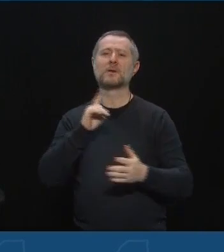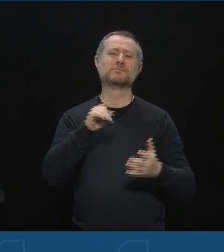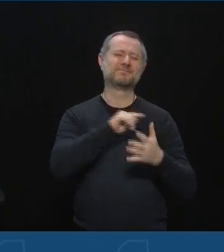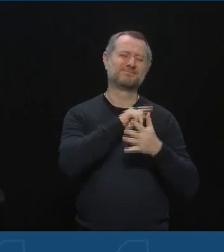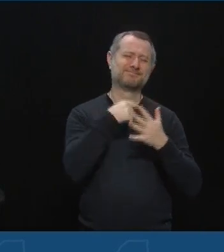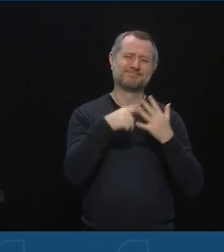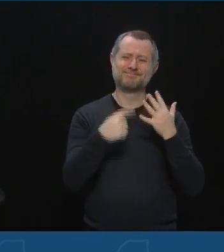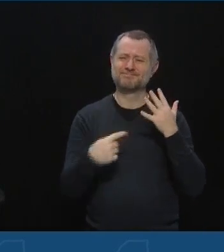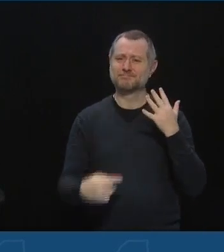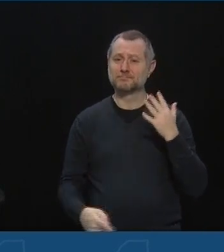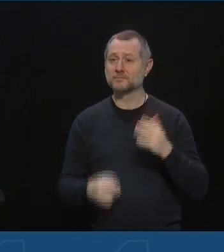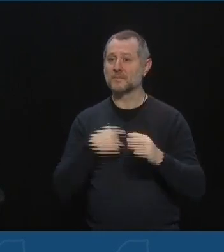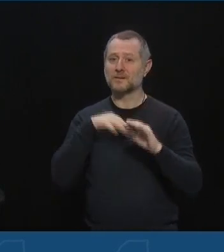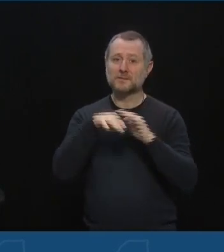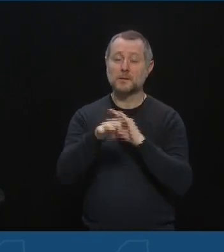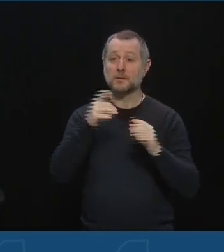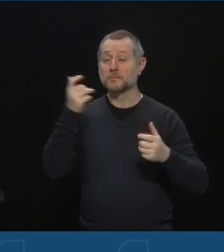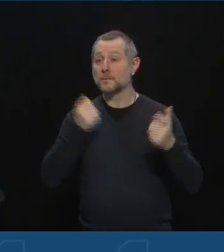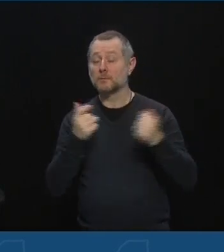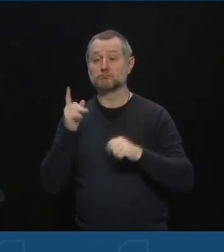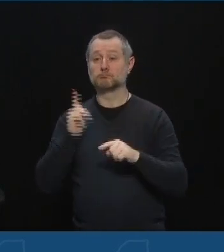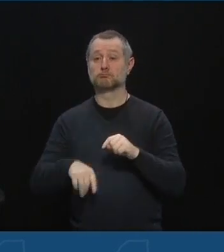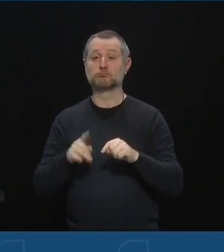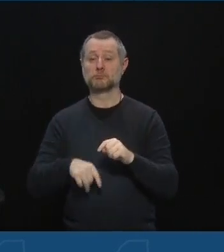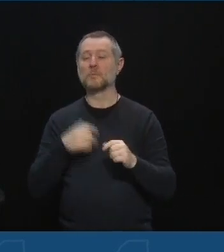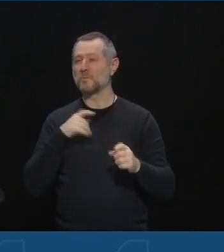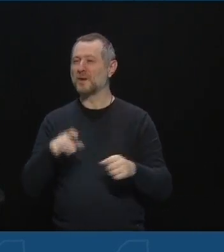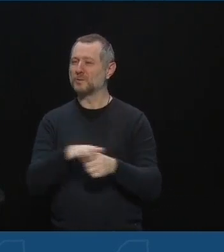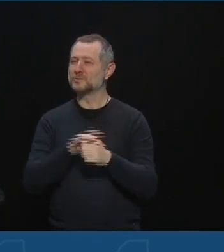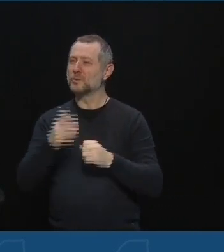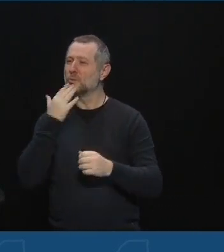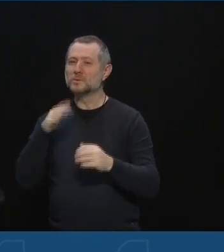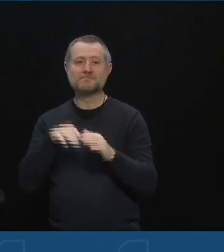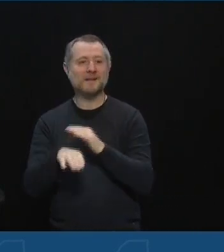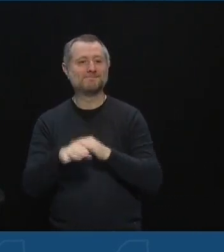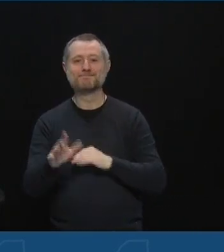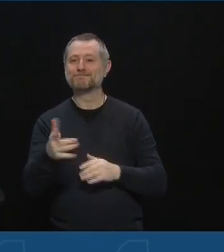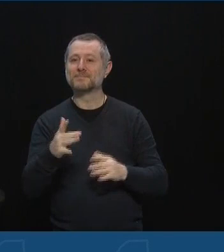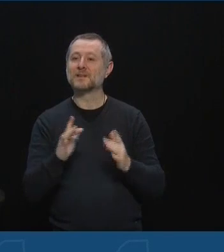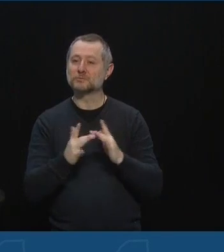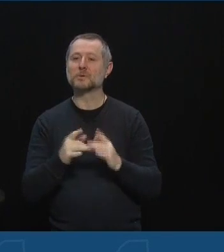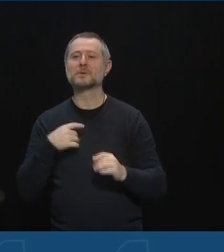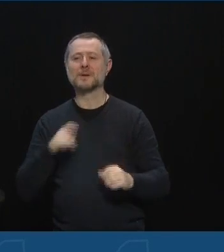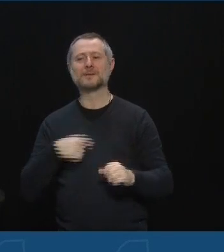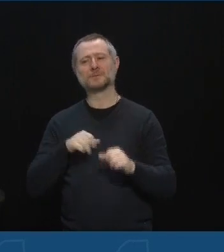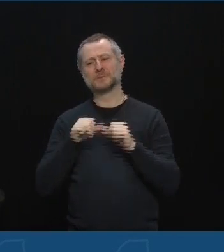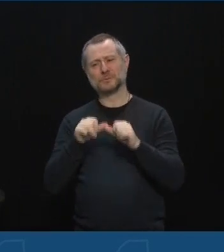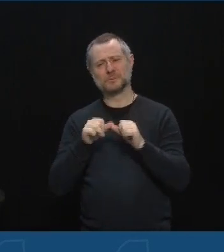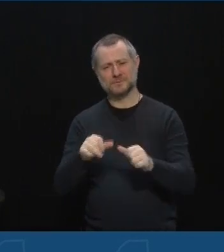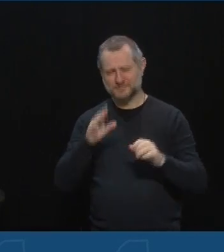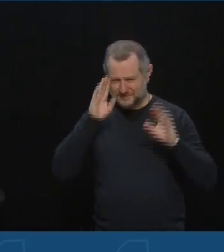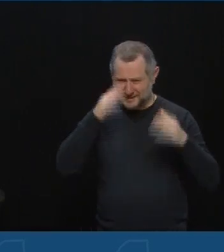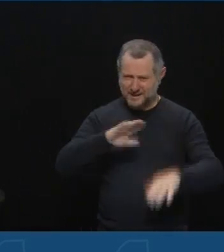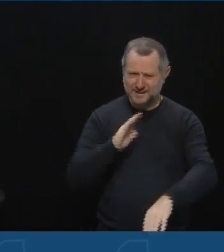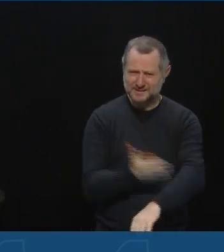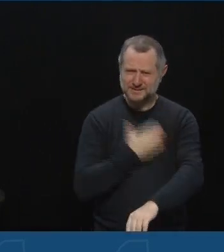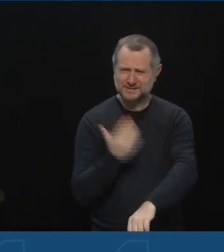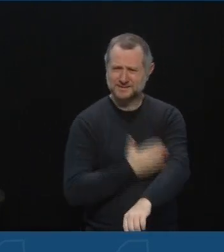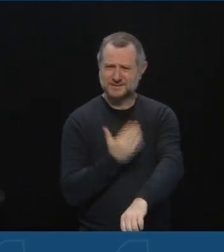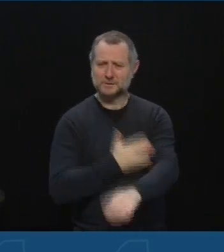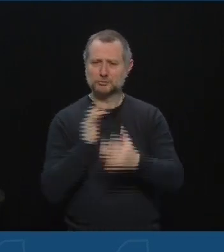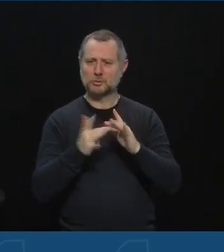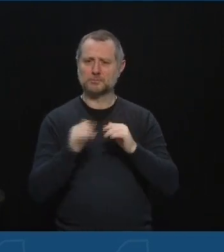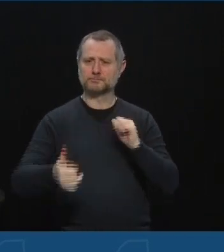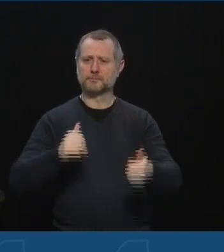too many underserved areas, and cost has been a barrier, so we're going to continue focusing on a reliable broadband initiative. So